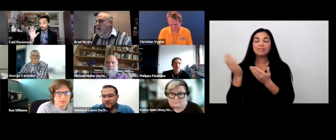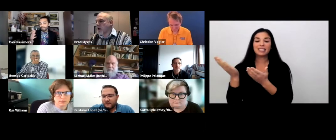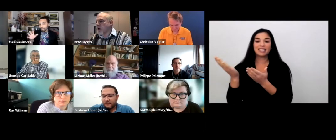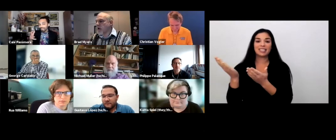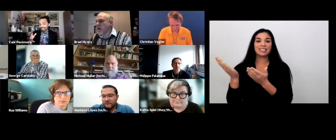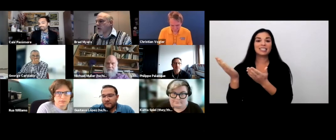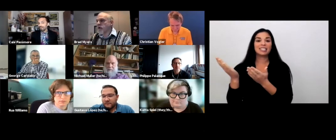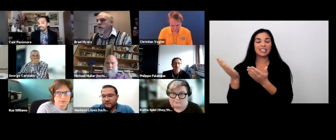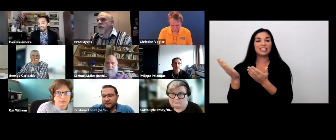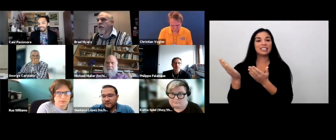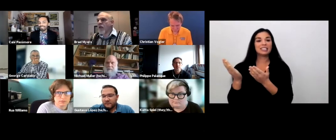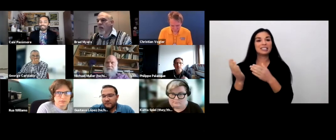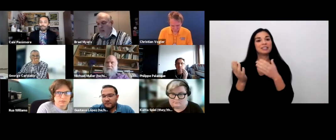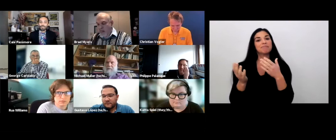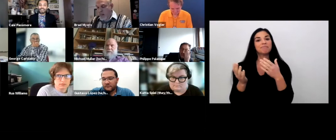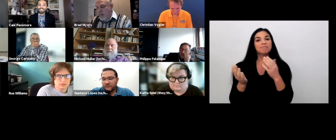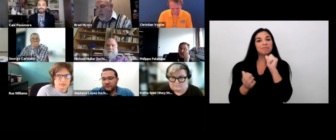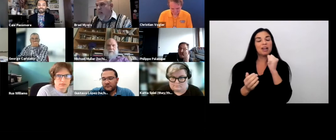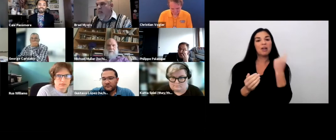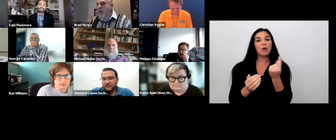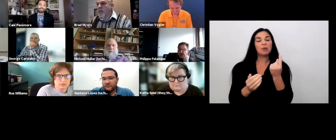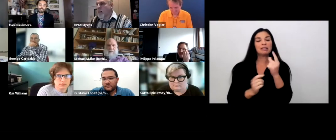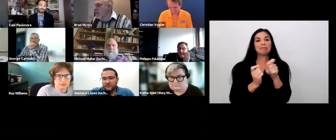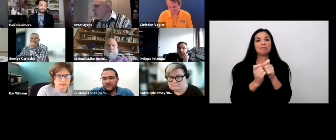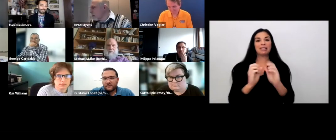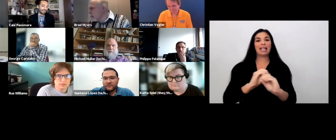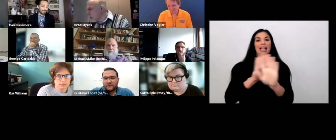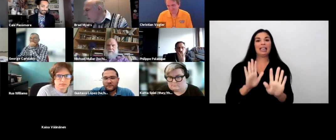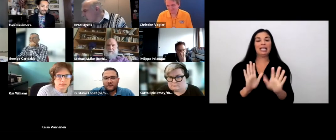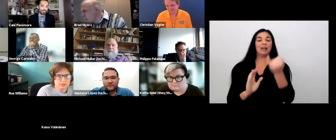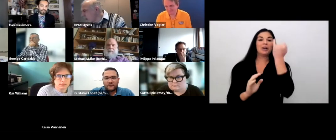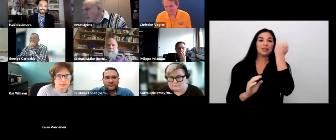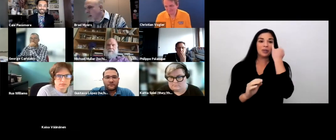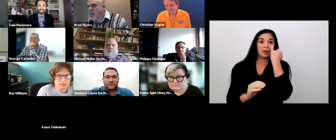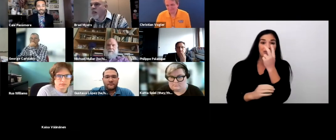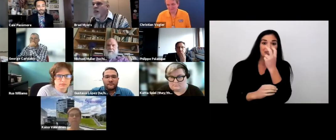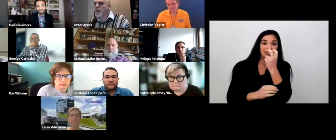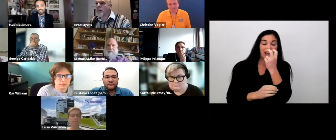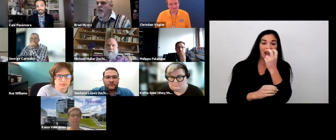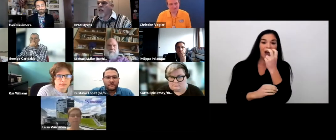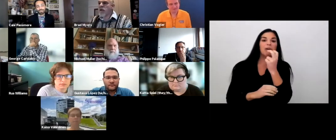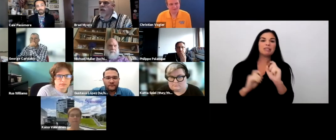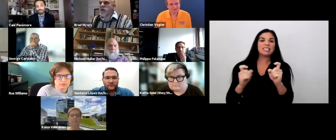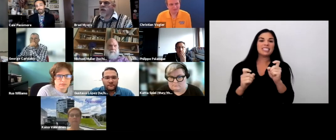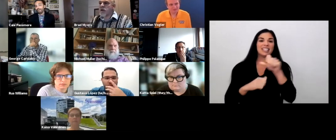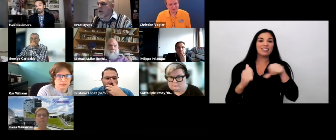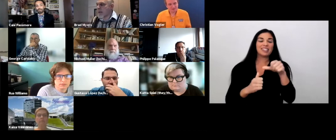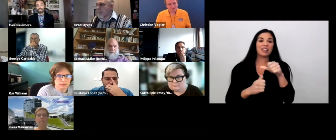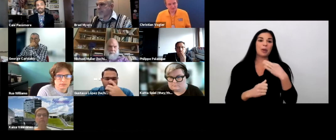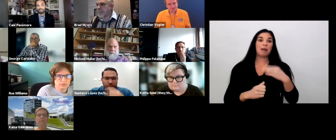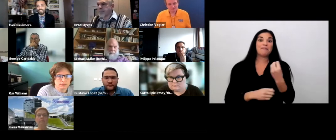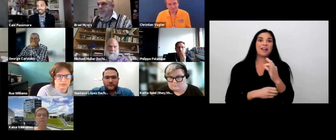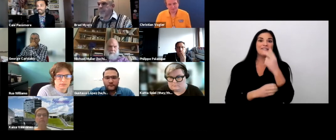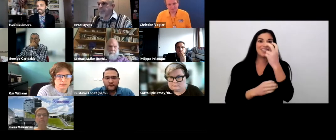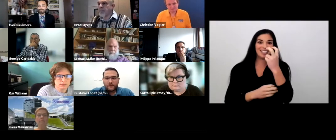lines between those, not always clear. So when in doubt, give each other the benefit of the doubt. Great sensitivity and validation go a long way toward